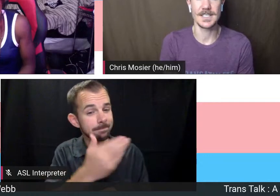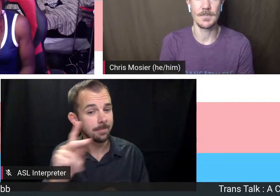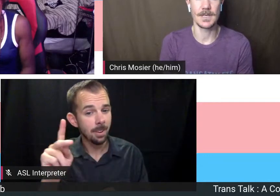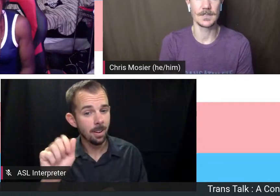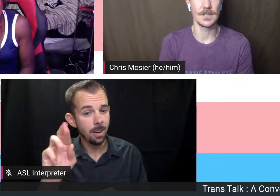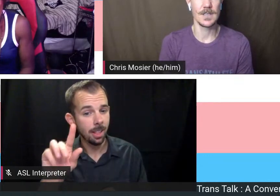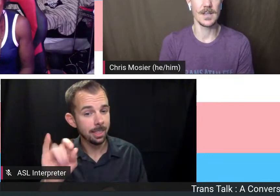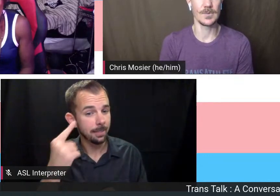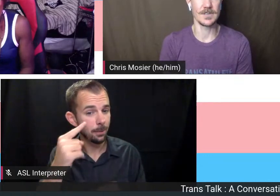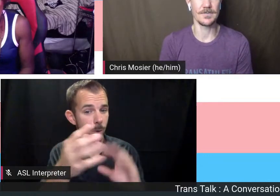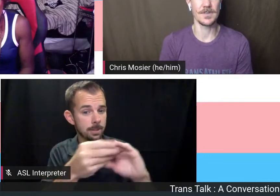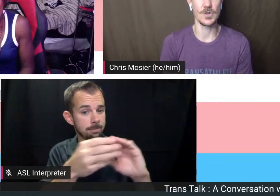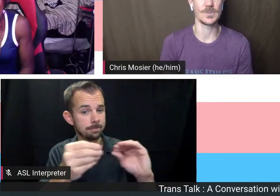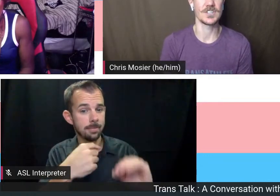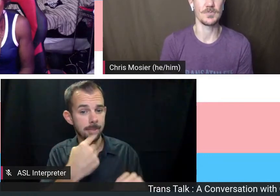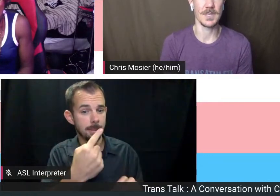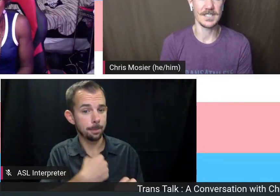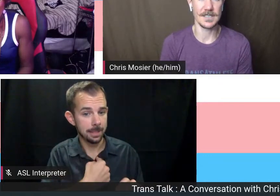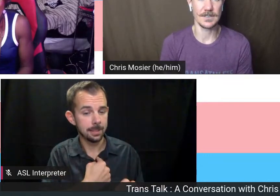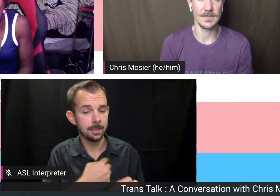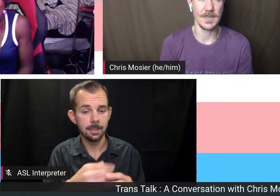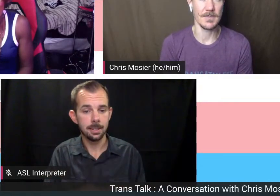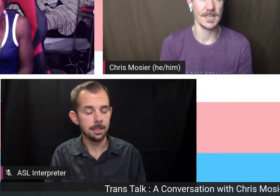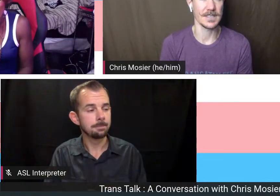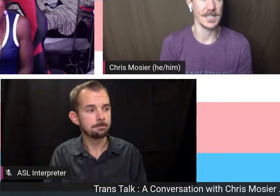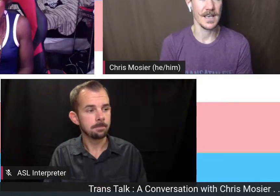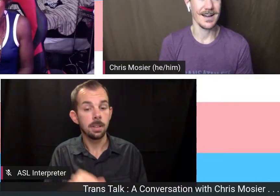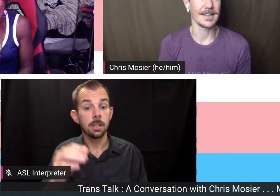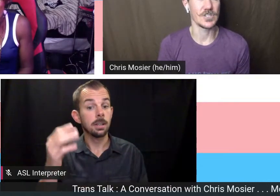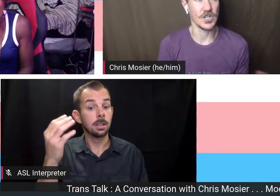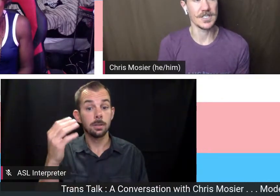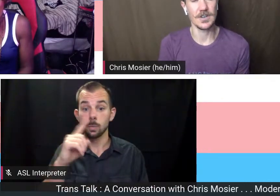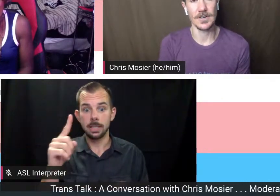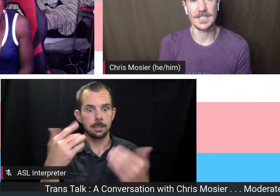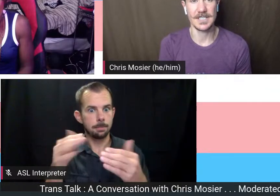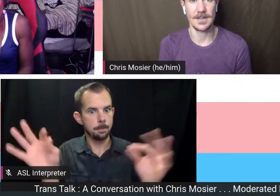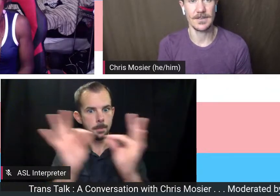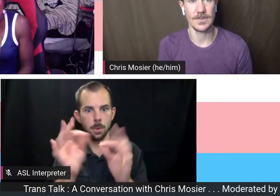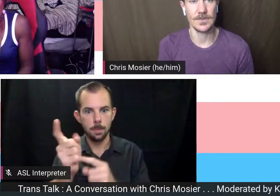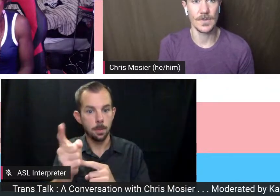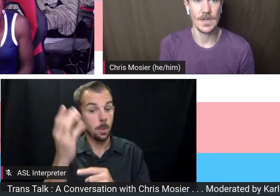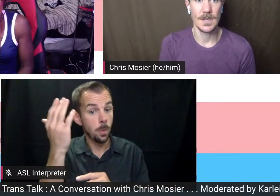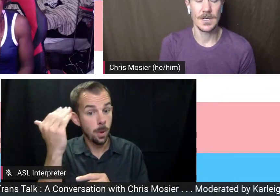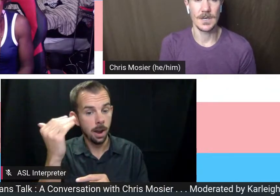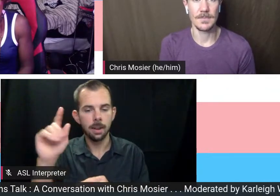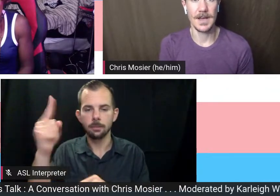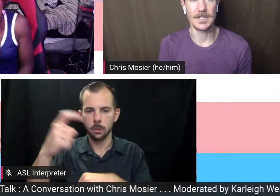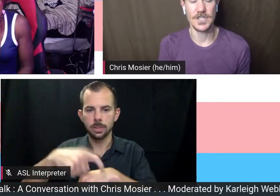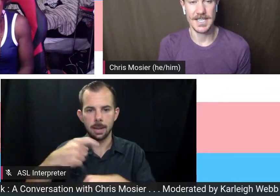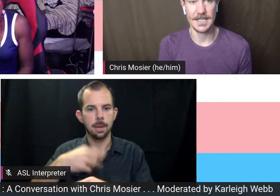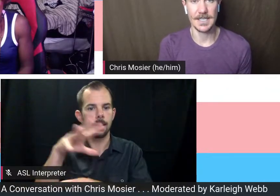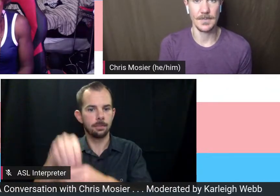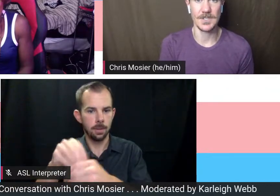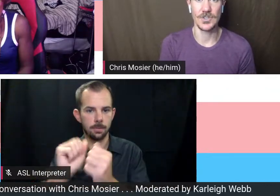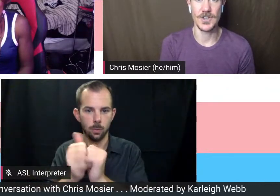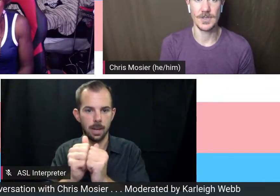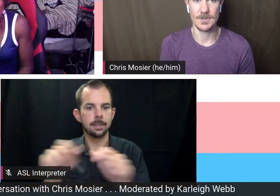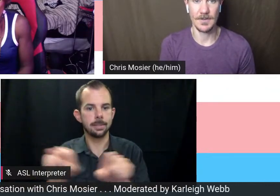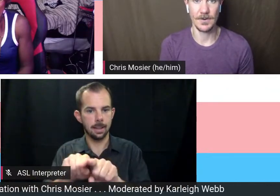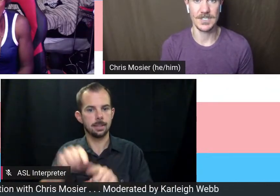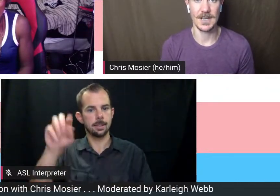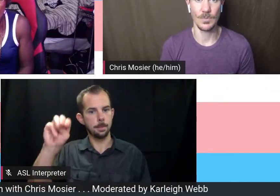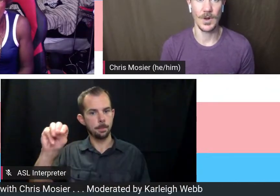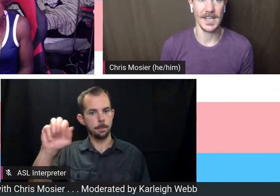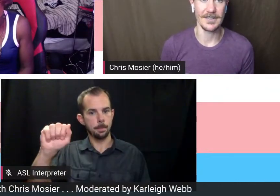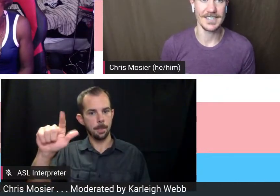first race as male. And it was it was such a big deal to me because I had just started testosterone. I had just had top surgery. So it